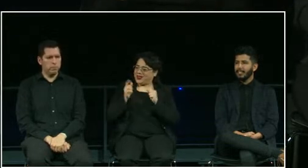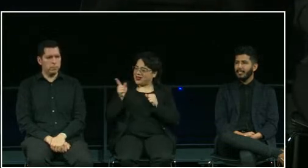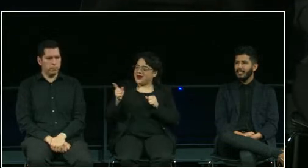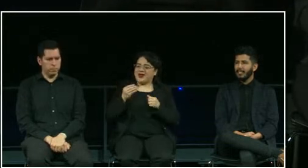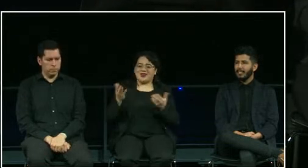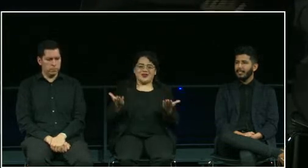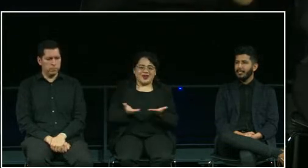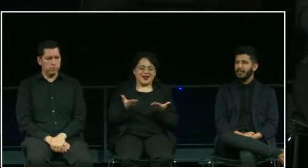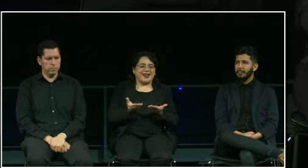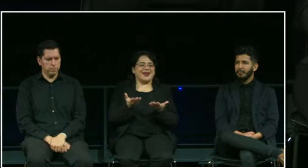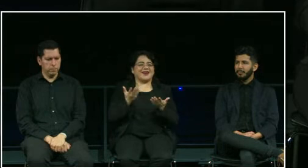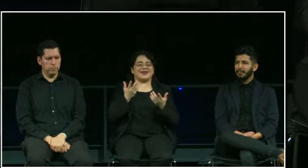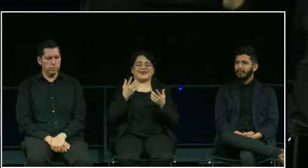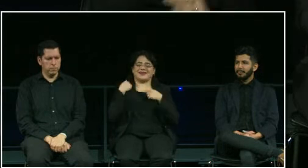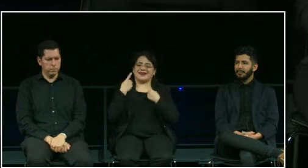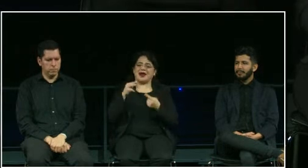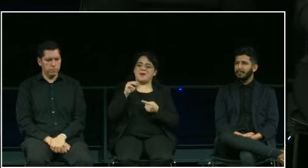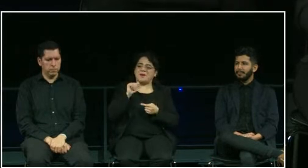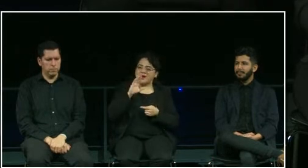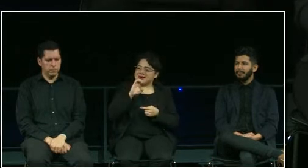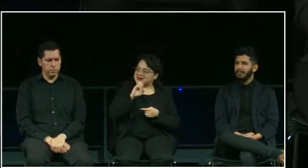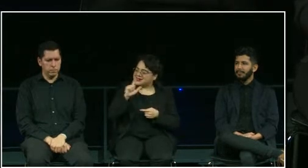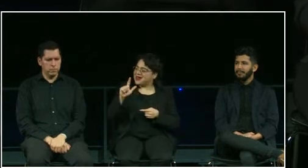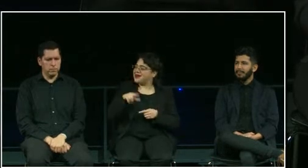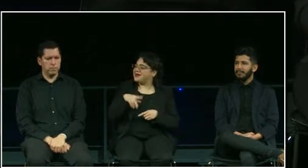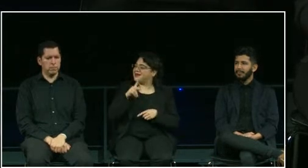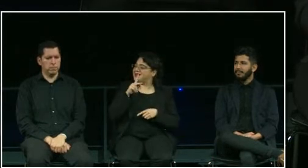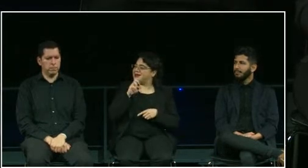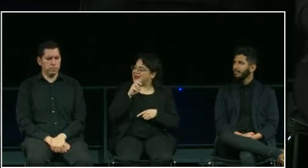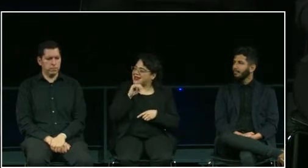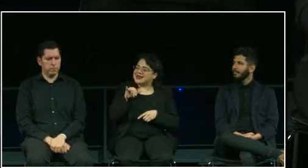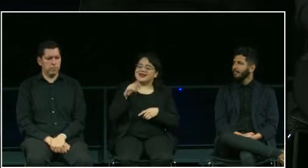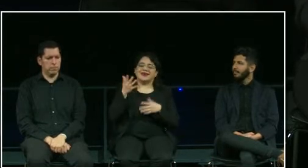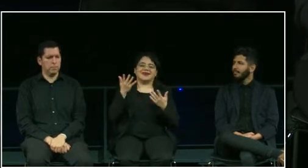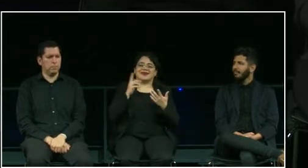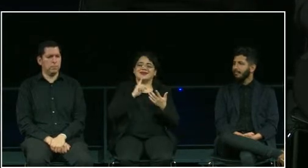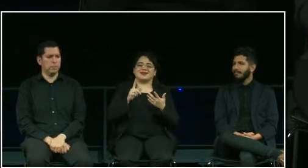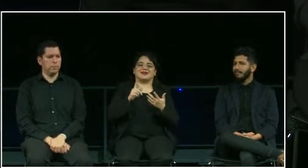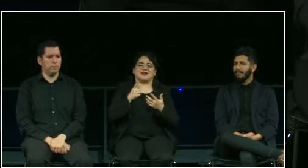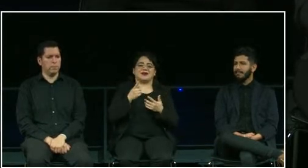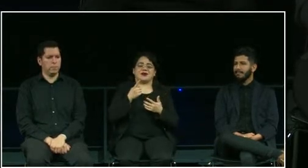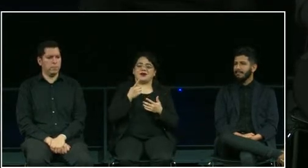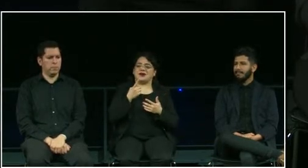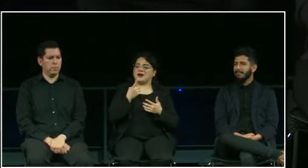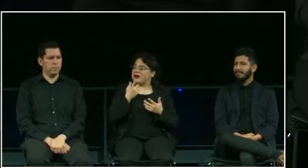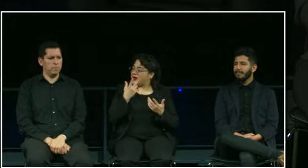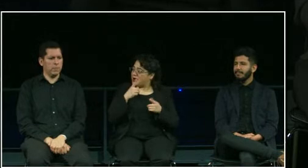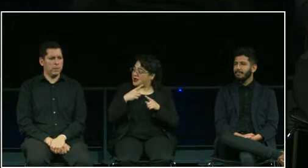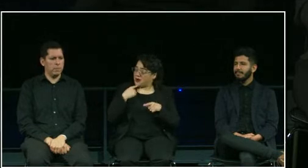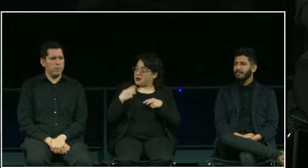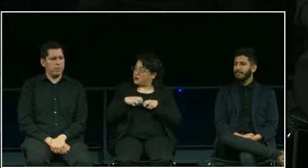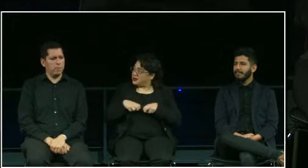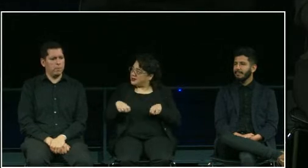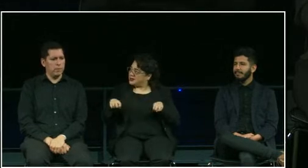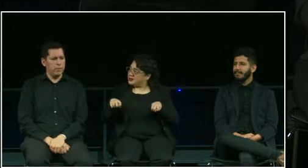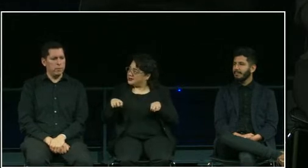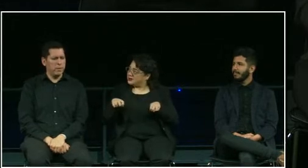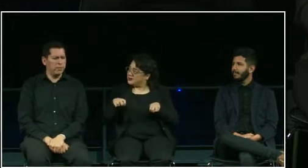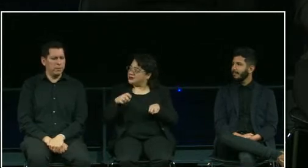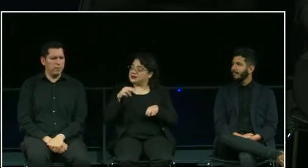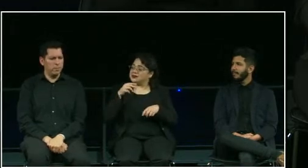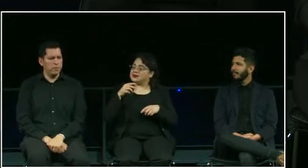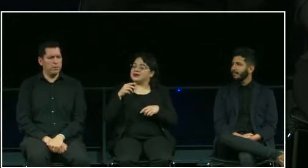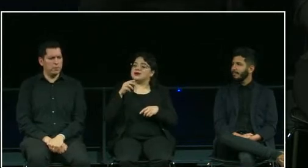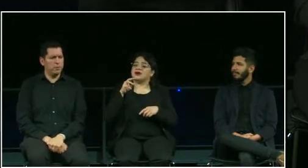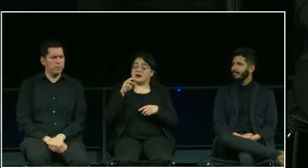stories. Marcel and we are sort of the redheaded step shell of newbies on the block who like crawled in